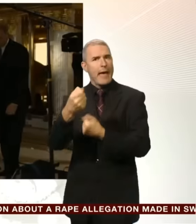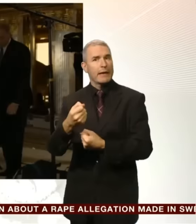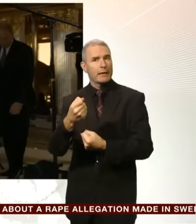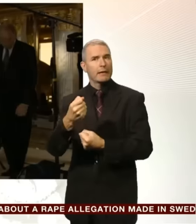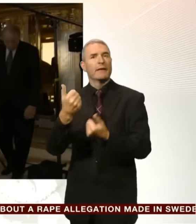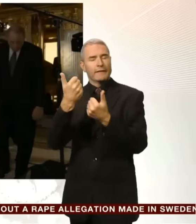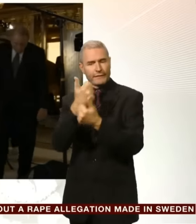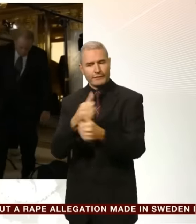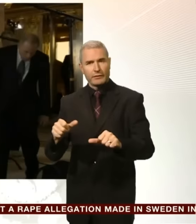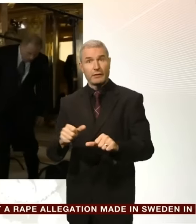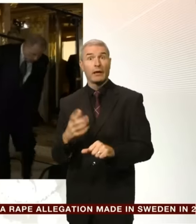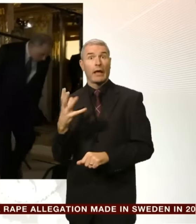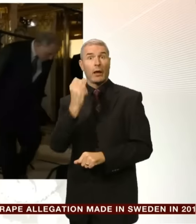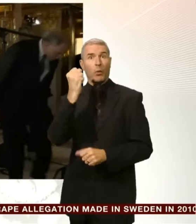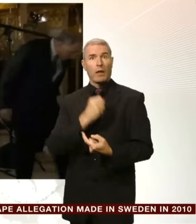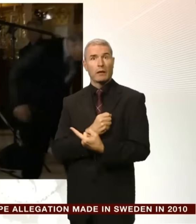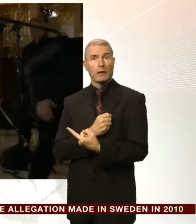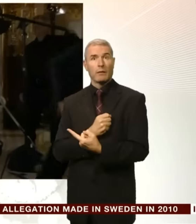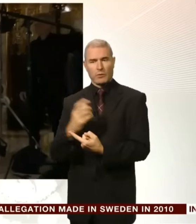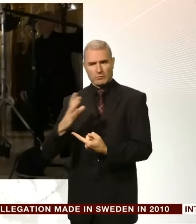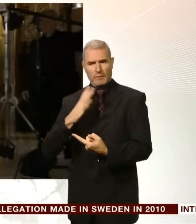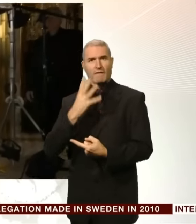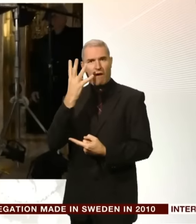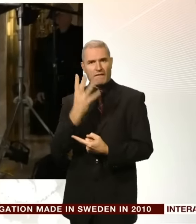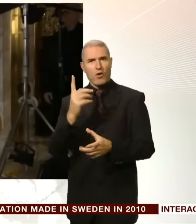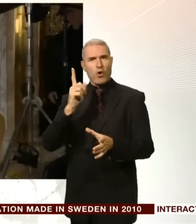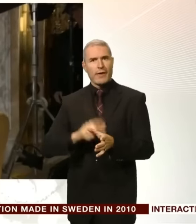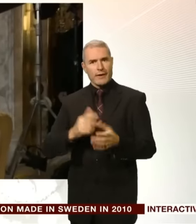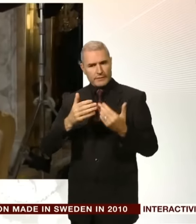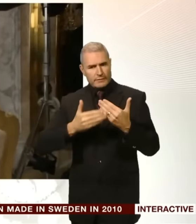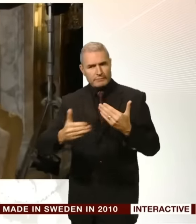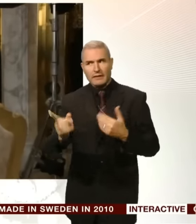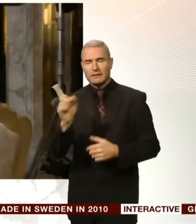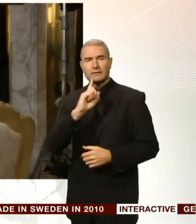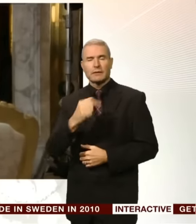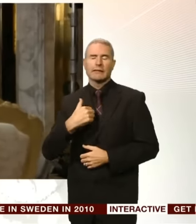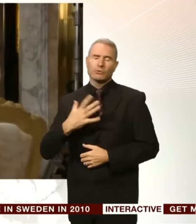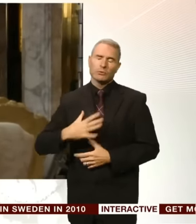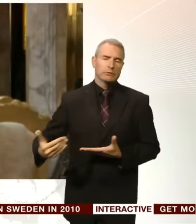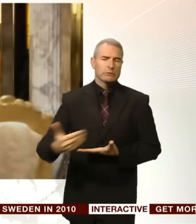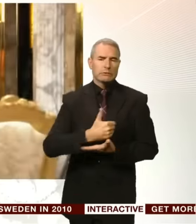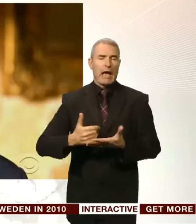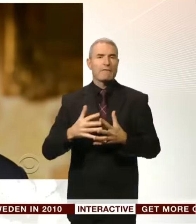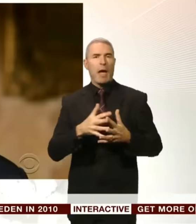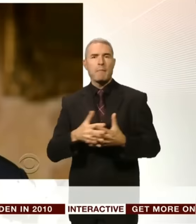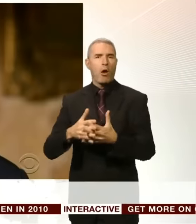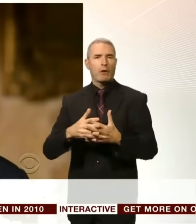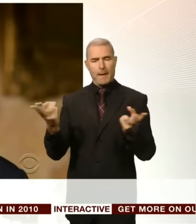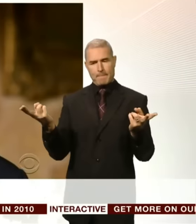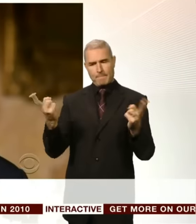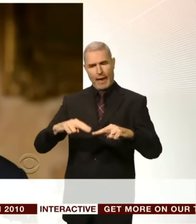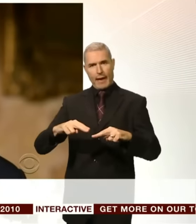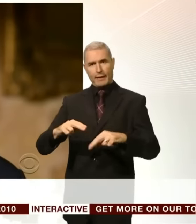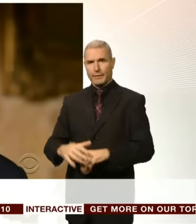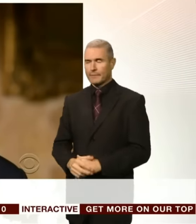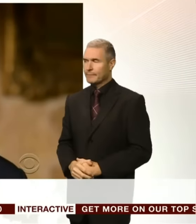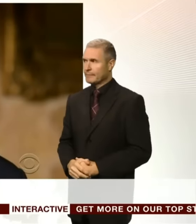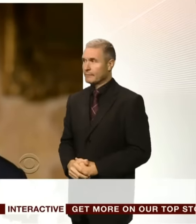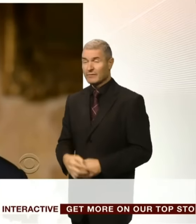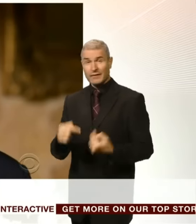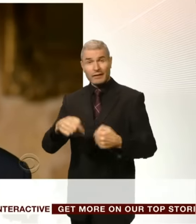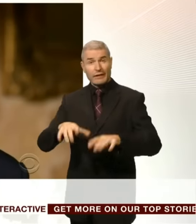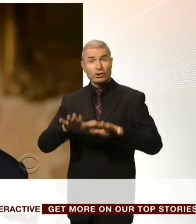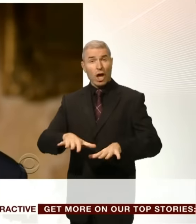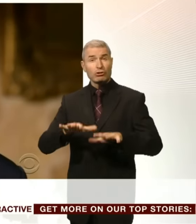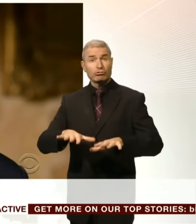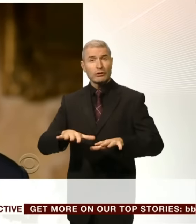winner bracing himself for the next 4 years, convinced it's his job to save America. We're losing this country. We're losing this